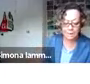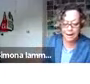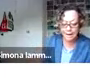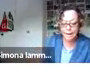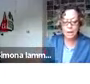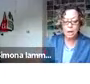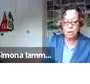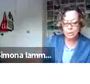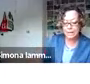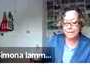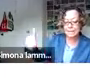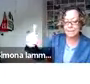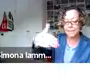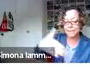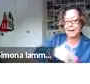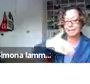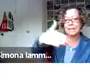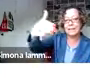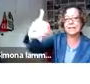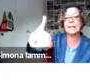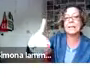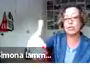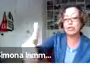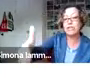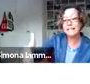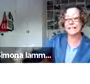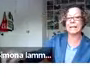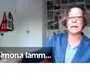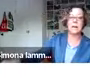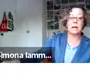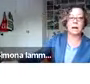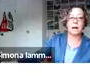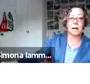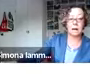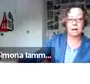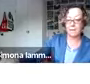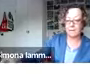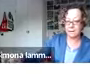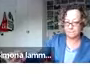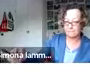a local market, you can see that it is increasing,